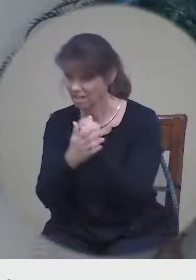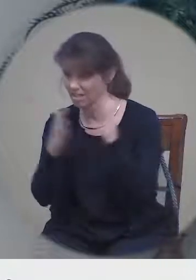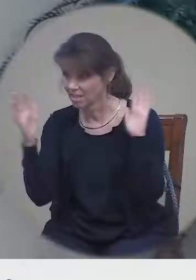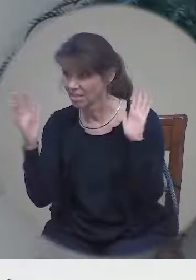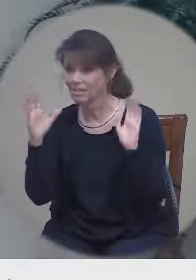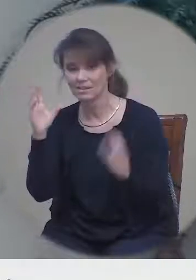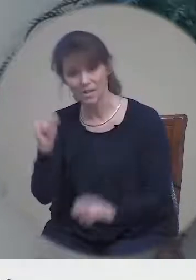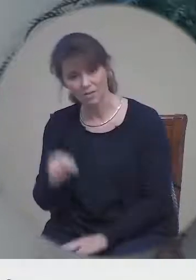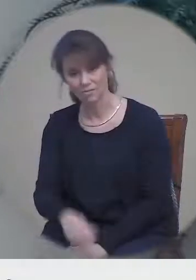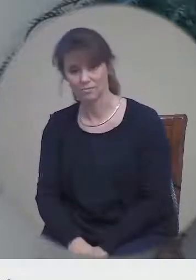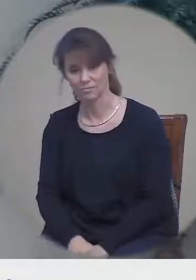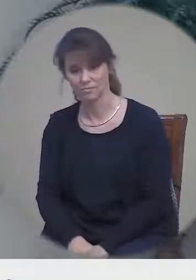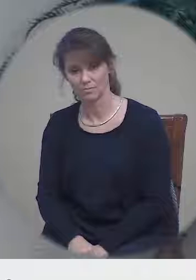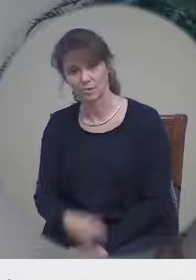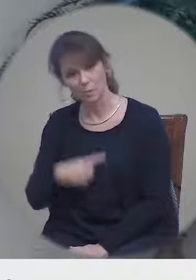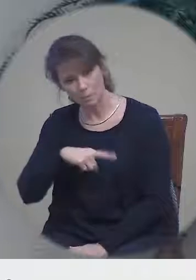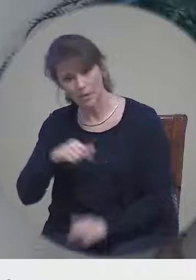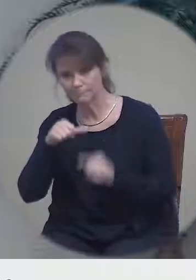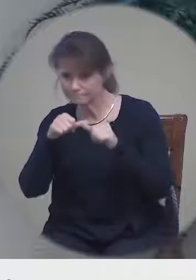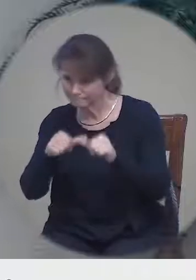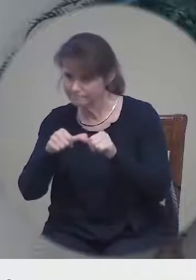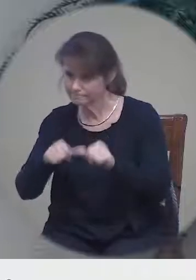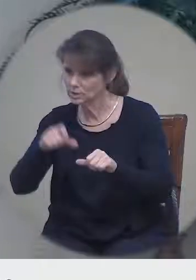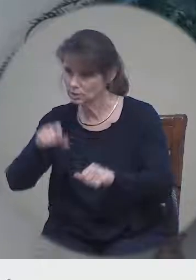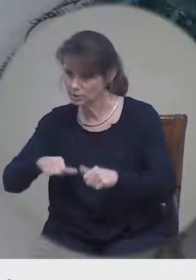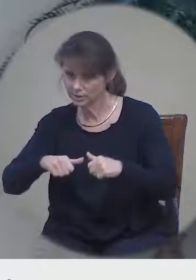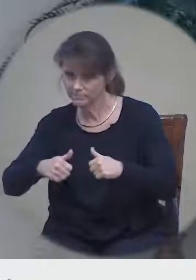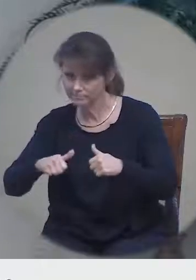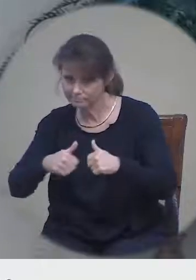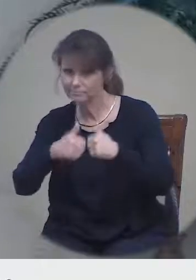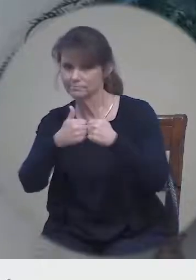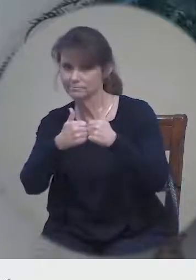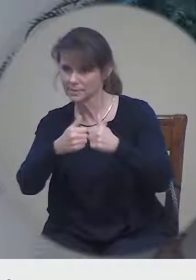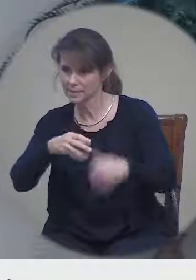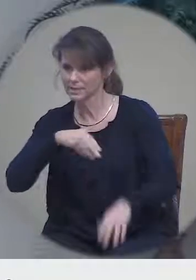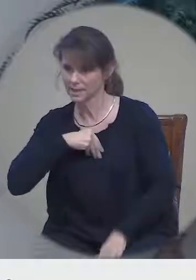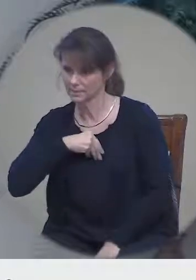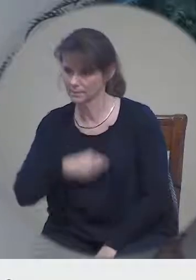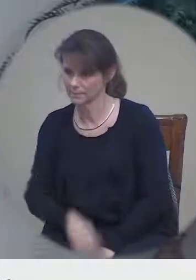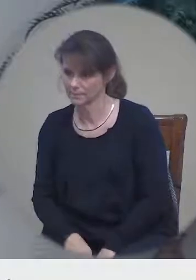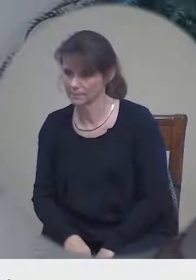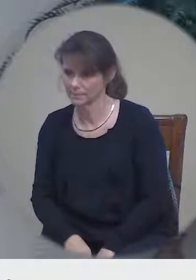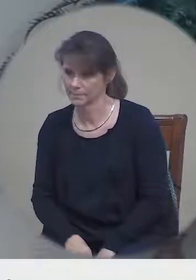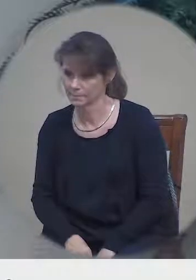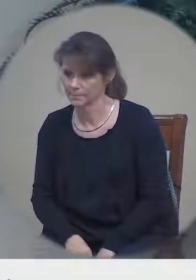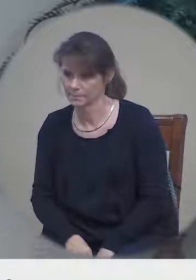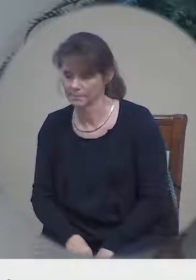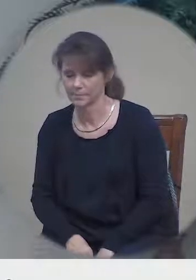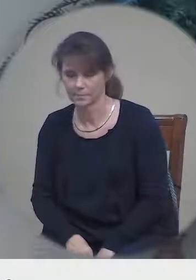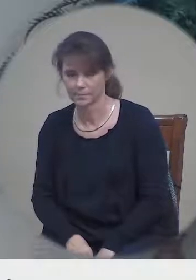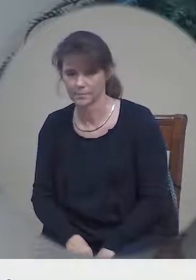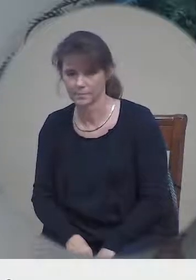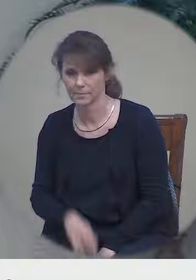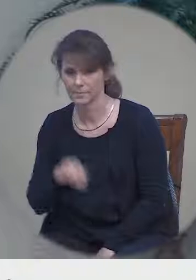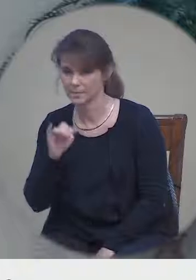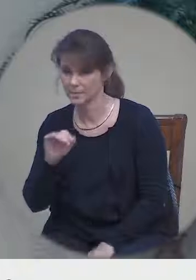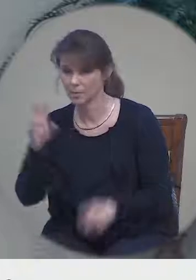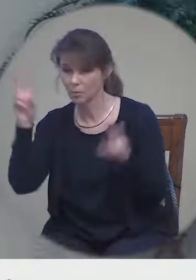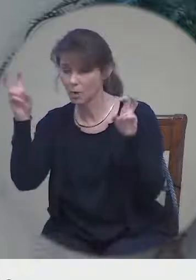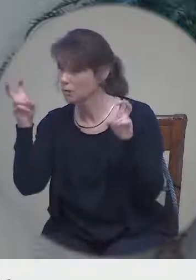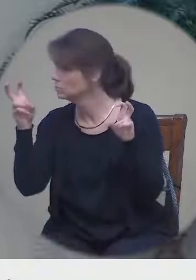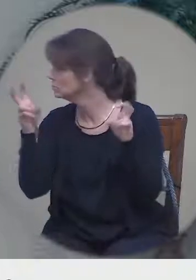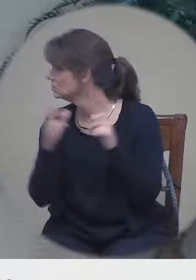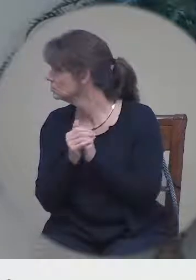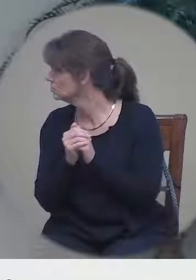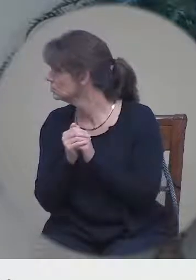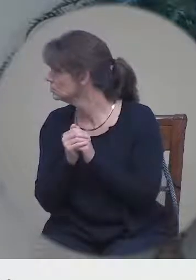Striving against sin. Or have you forgotten the exhortation which speaks to you as to sons? This is a quote.